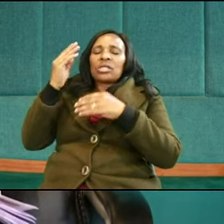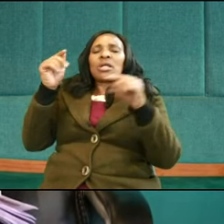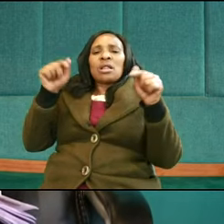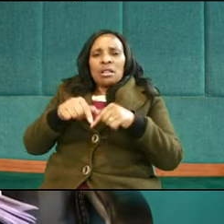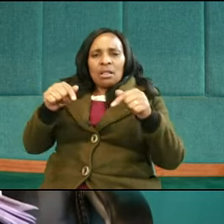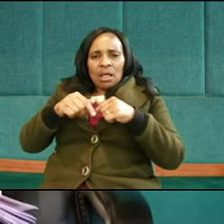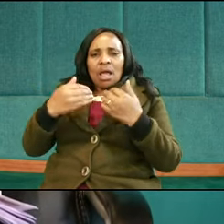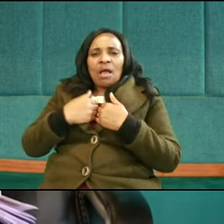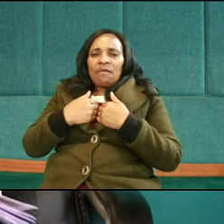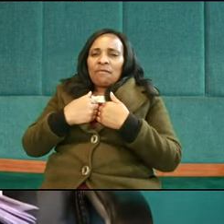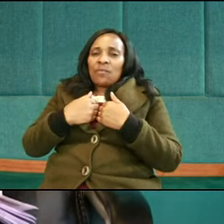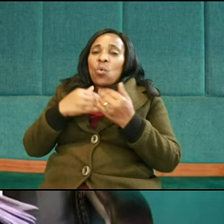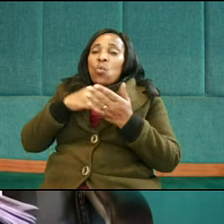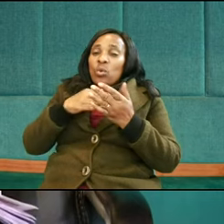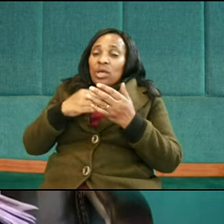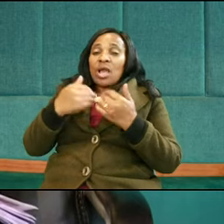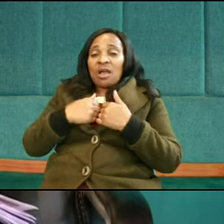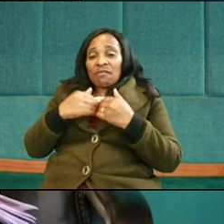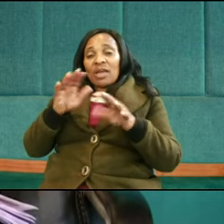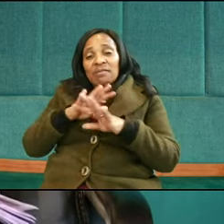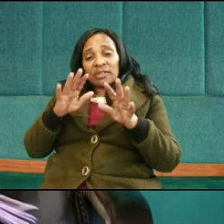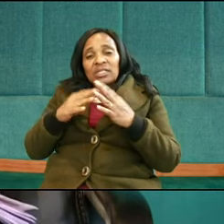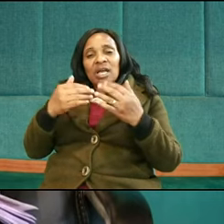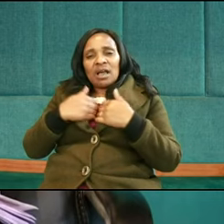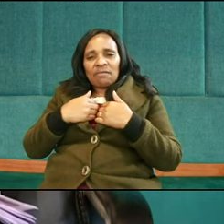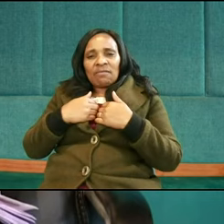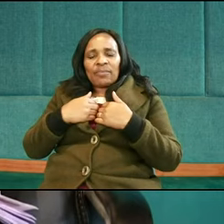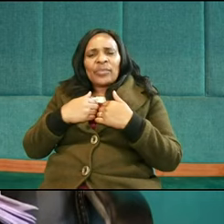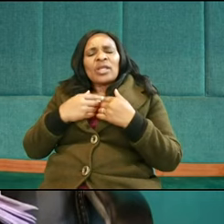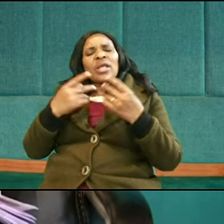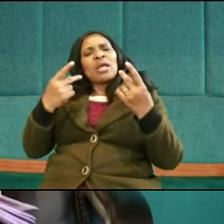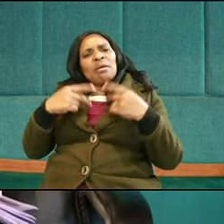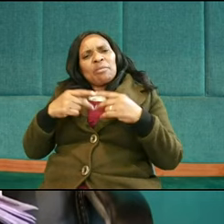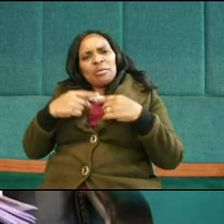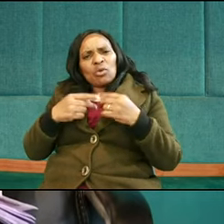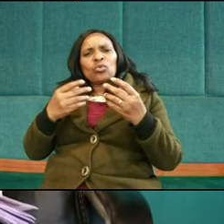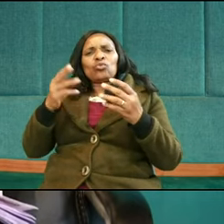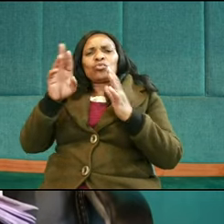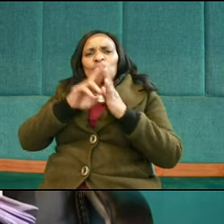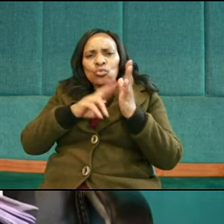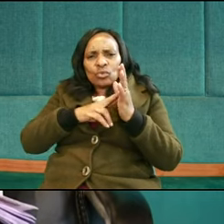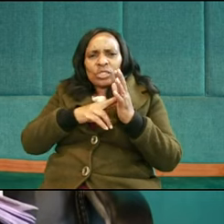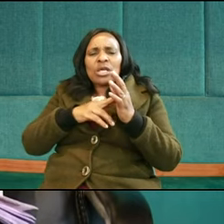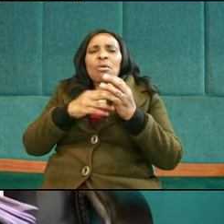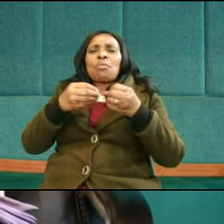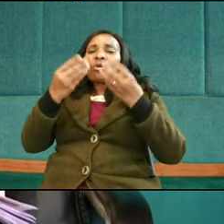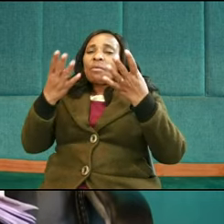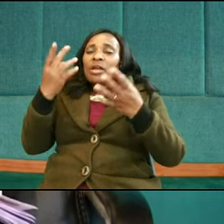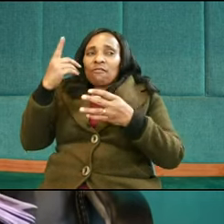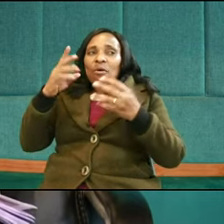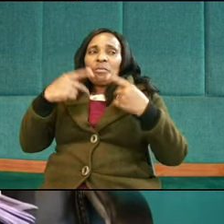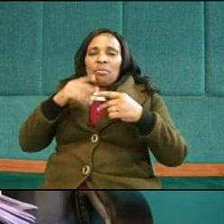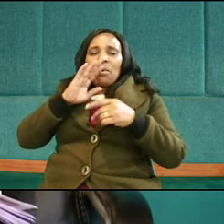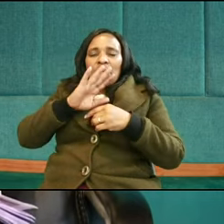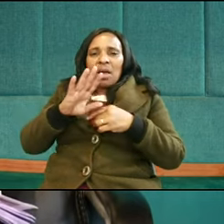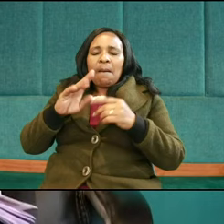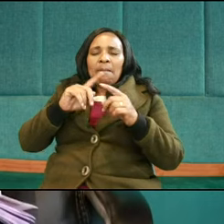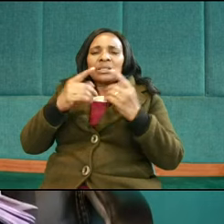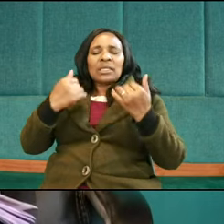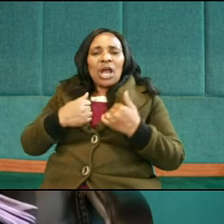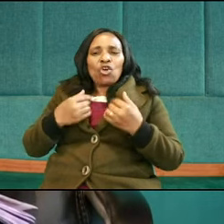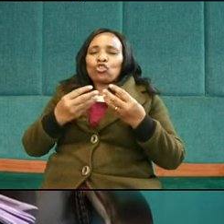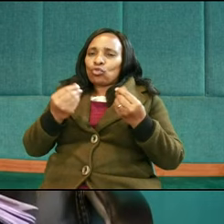his weaknesses and everything. He had a people to rule. He had food to provide for his people, but he